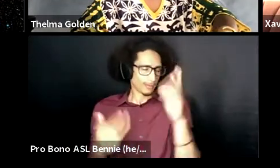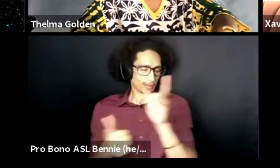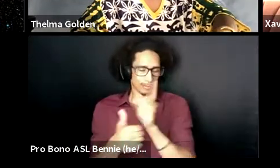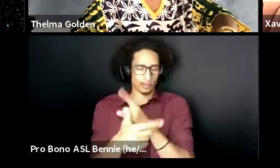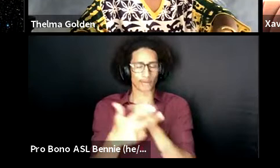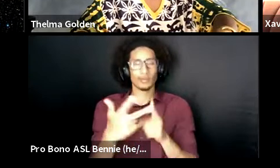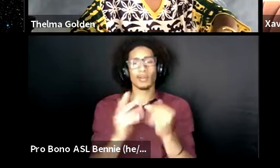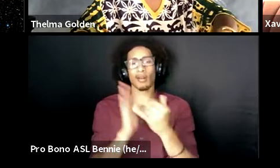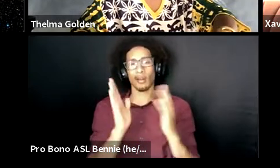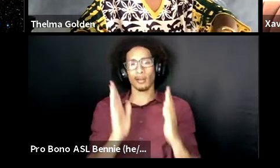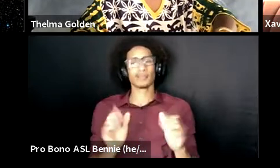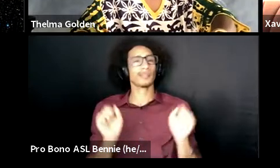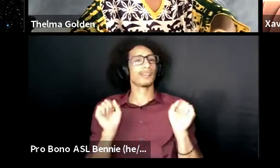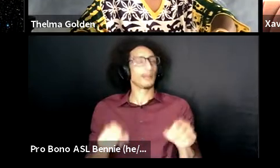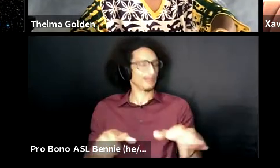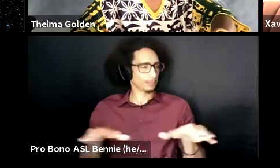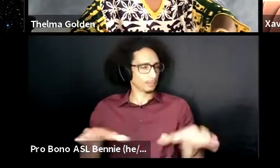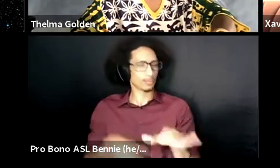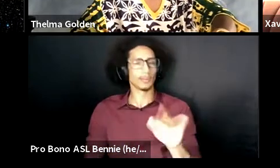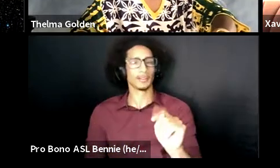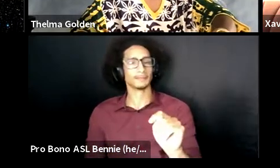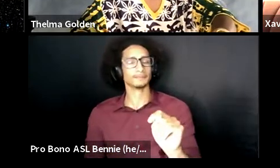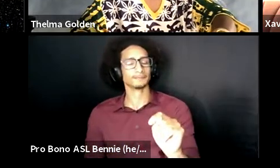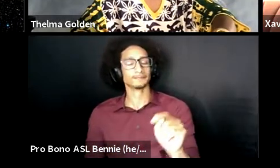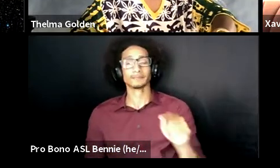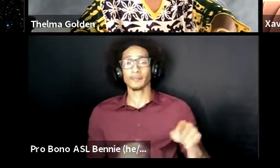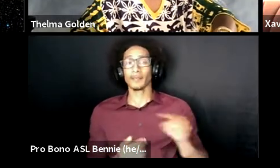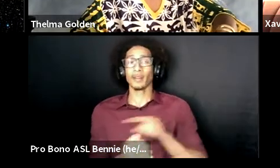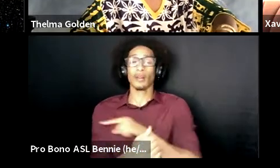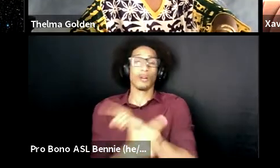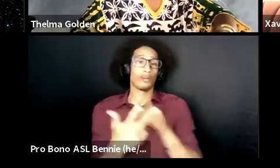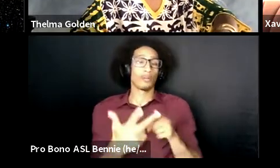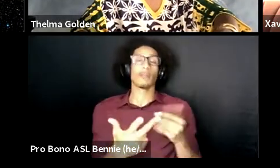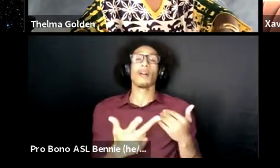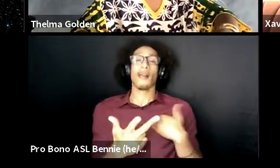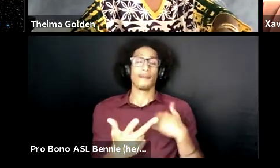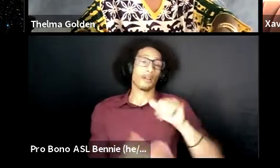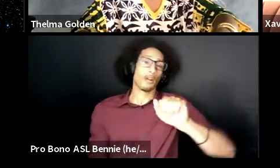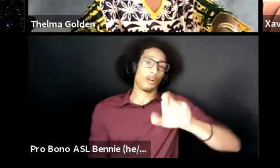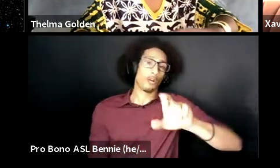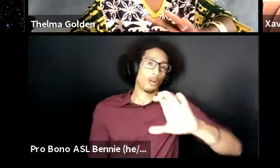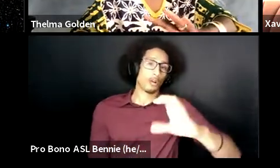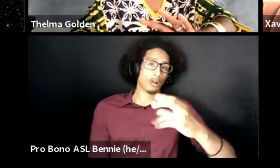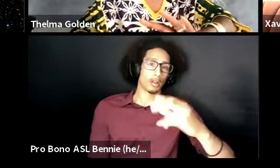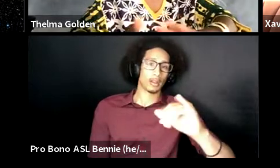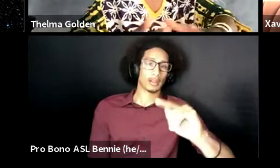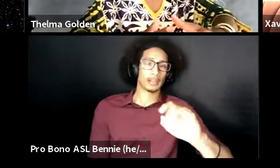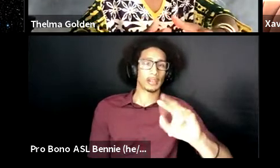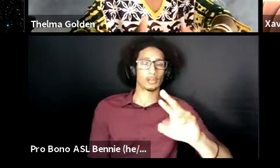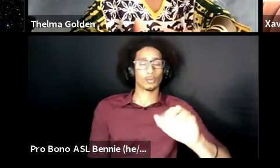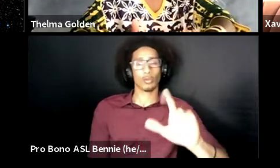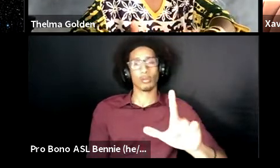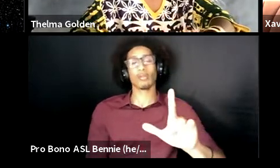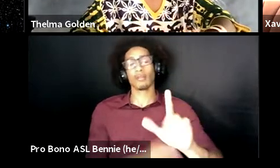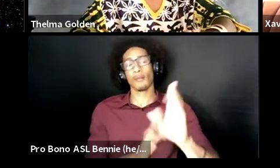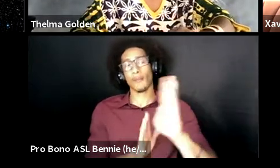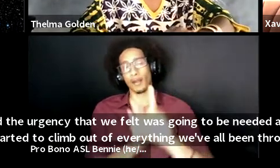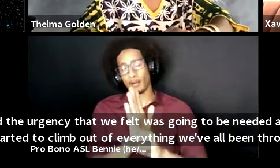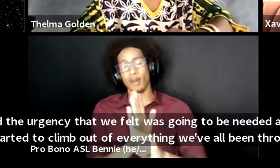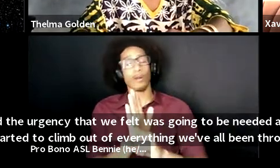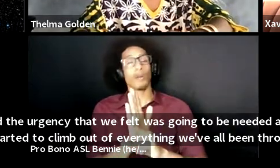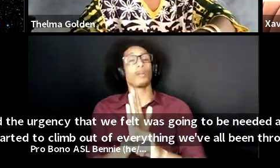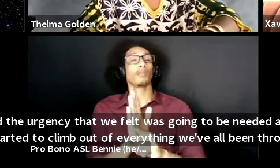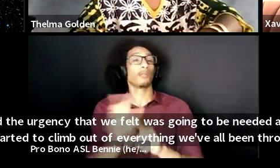linked with an architectural, you know, background and, you know, process. So that was